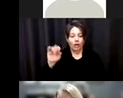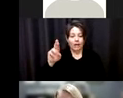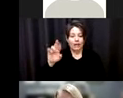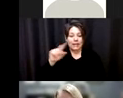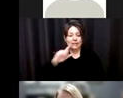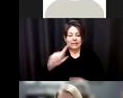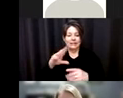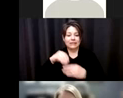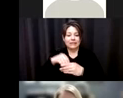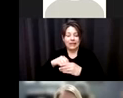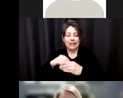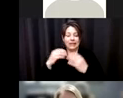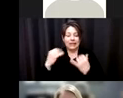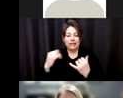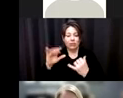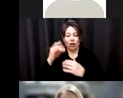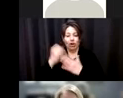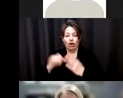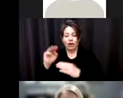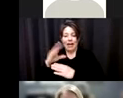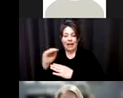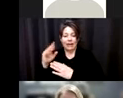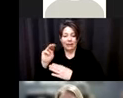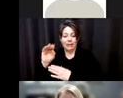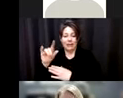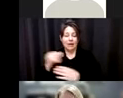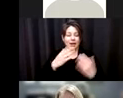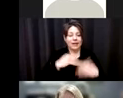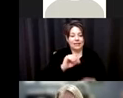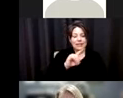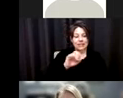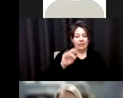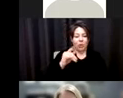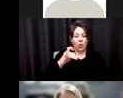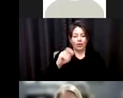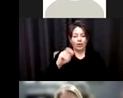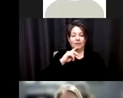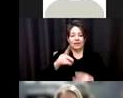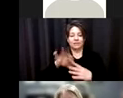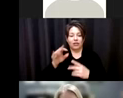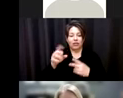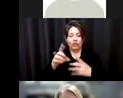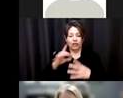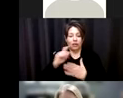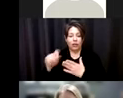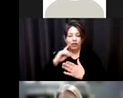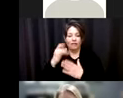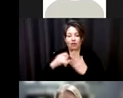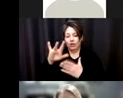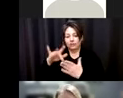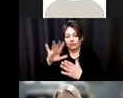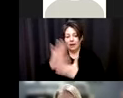art and media, and Steve Nolan, maker curator and founding director of Art Center